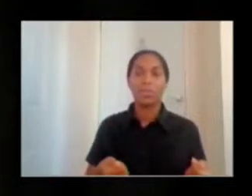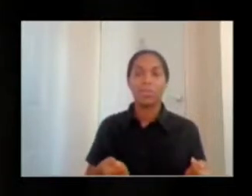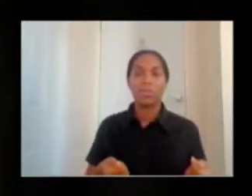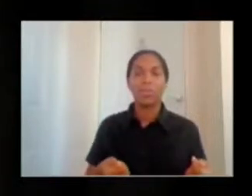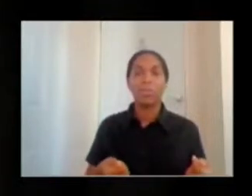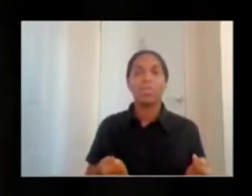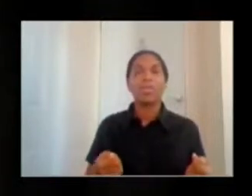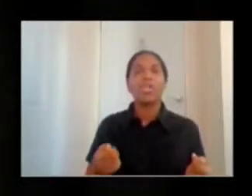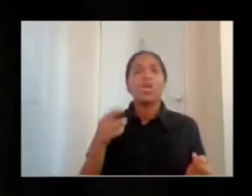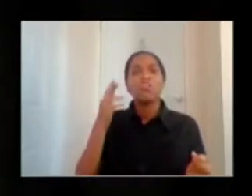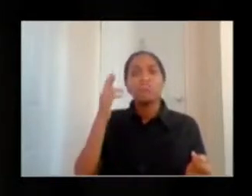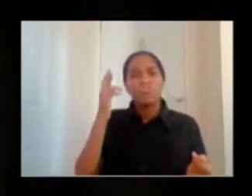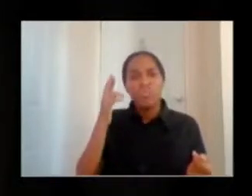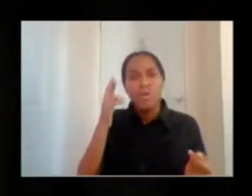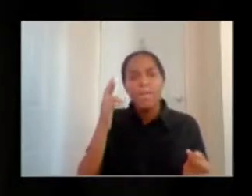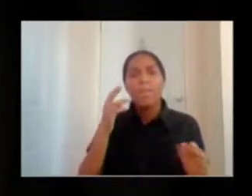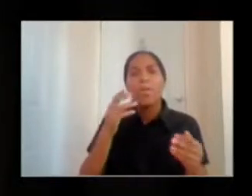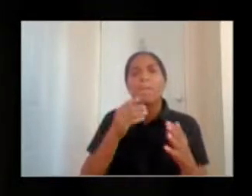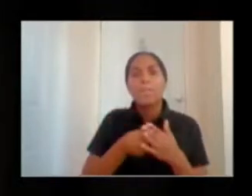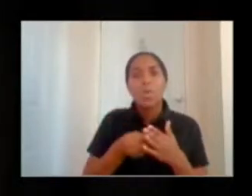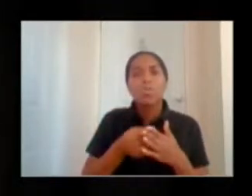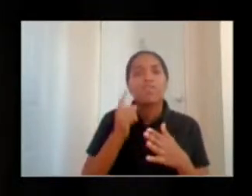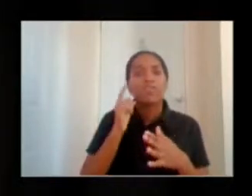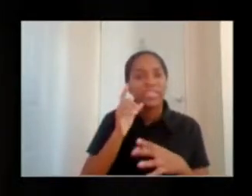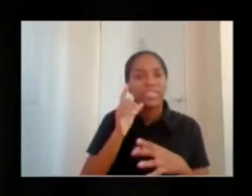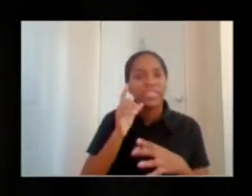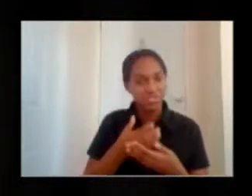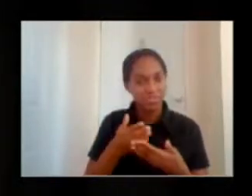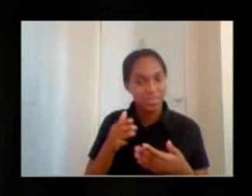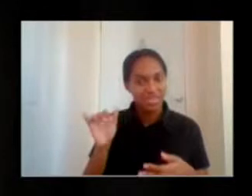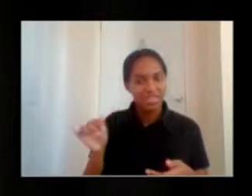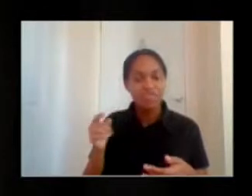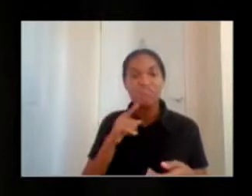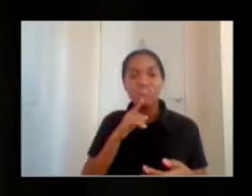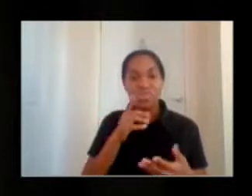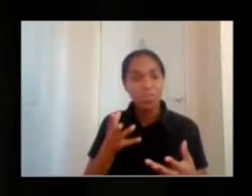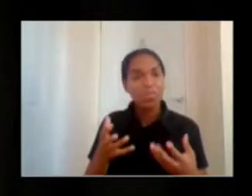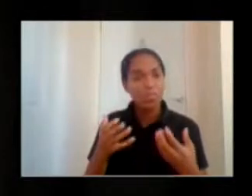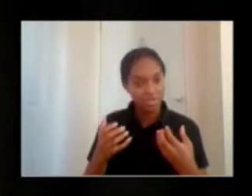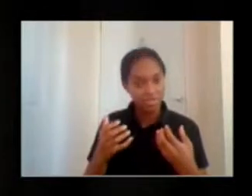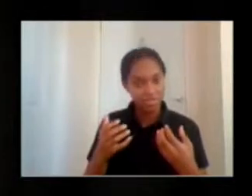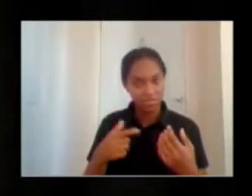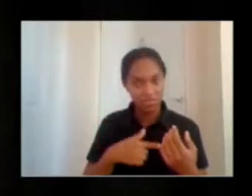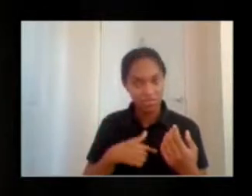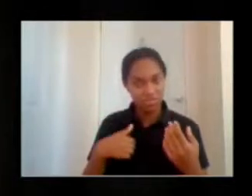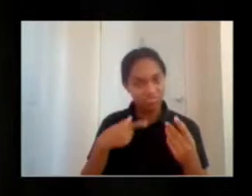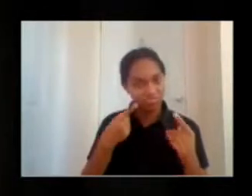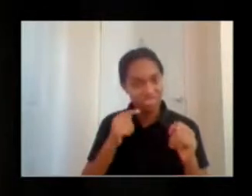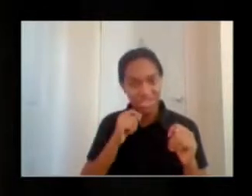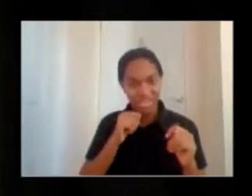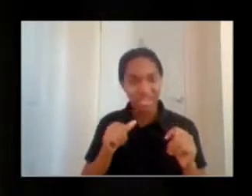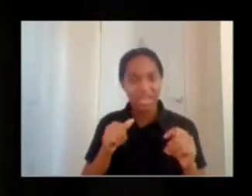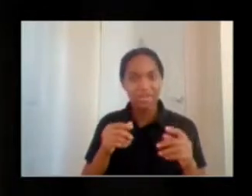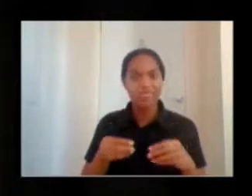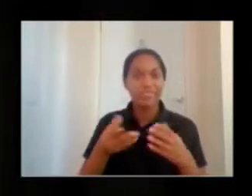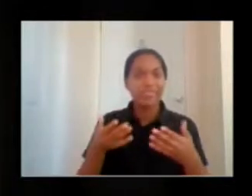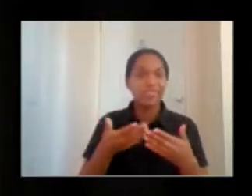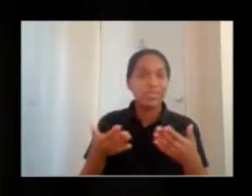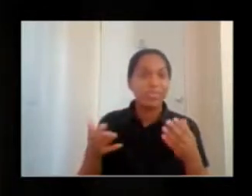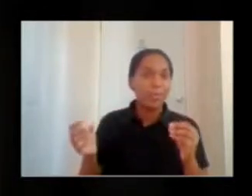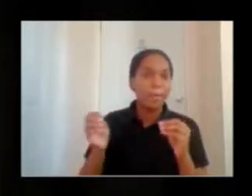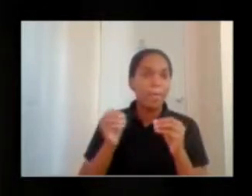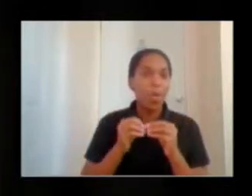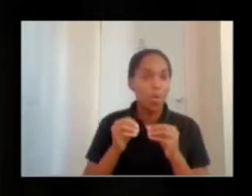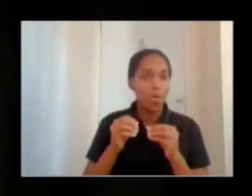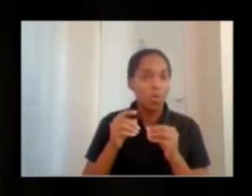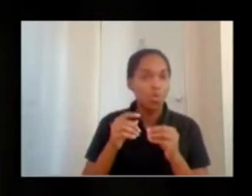reasonable amount of money for, getting something they really want, right? So, we try not to provide something more, put